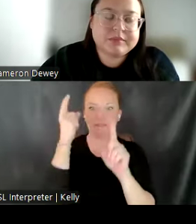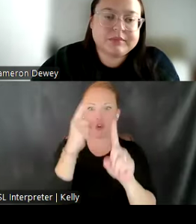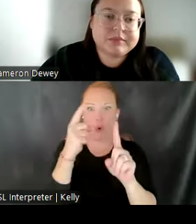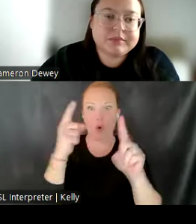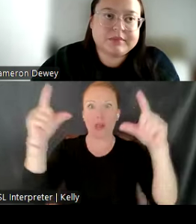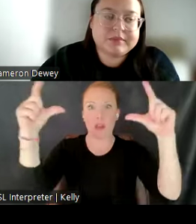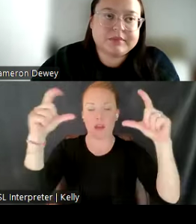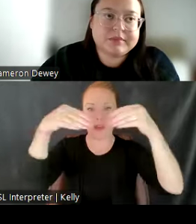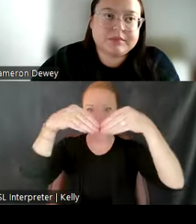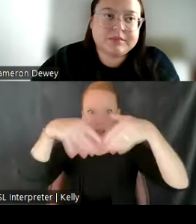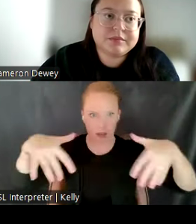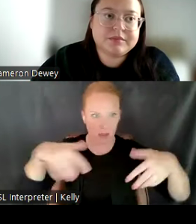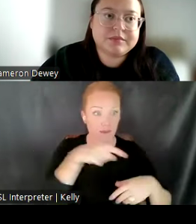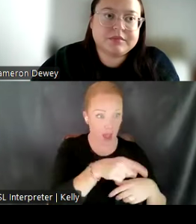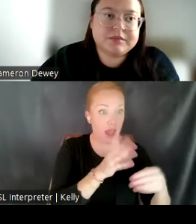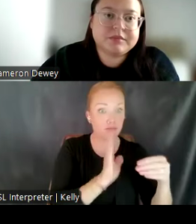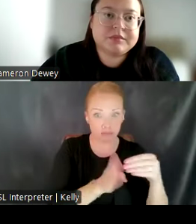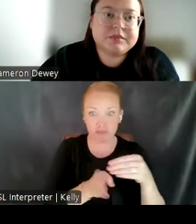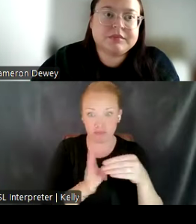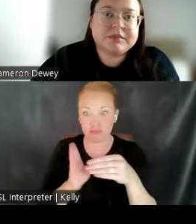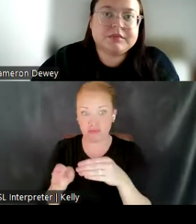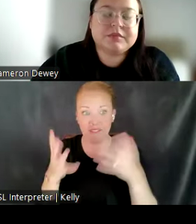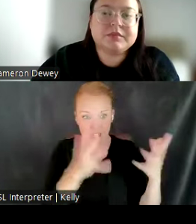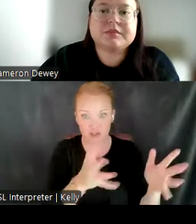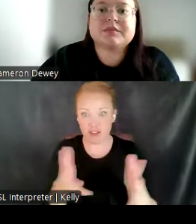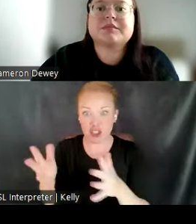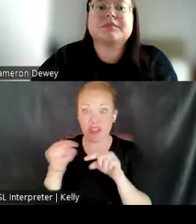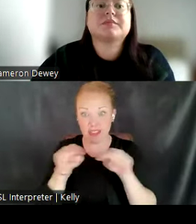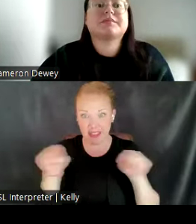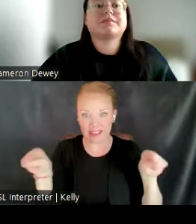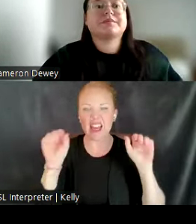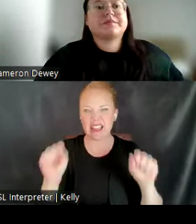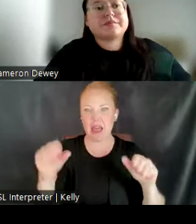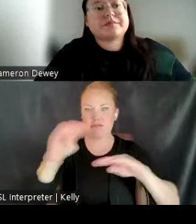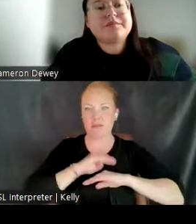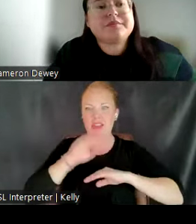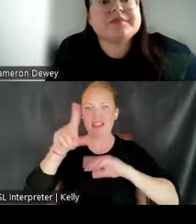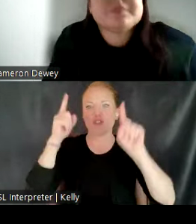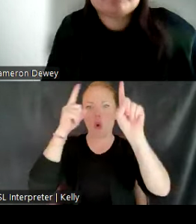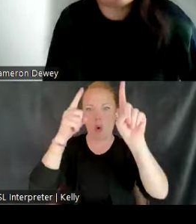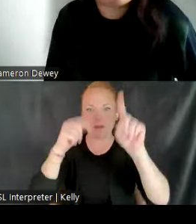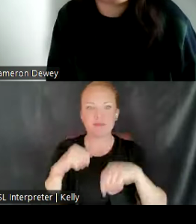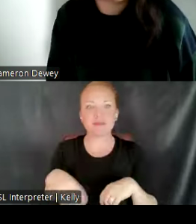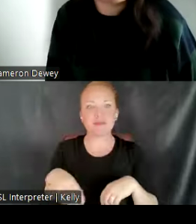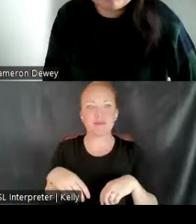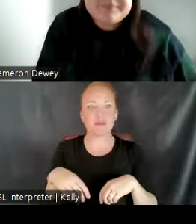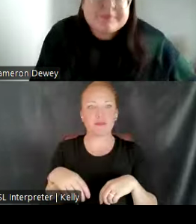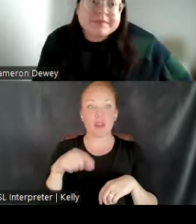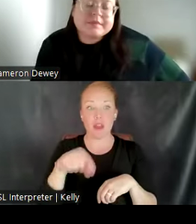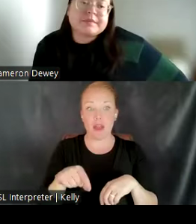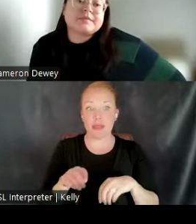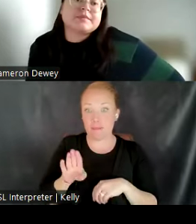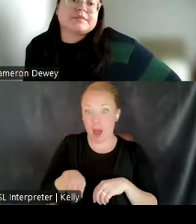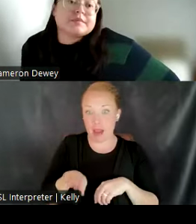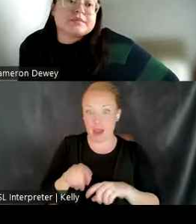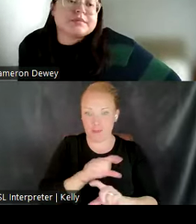us reach that goal. This is different from bottom-up attention, which is attention driven purely by